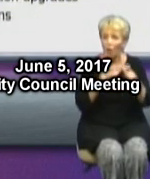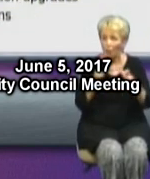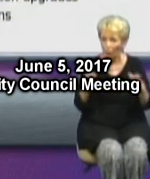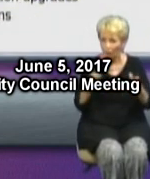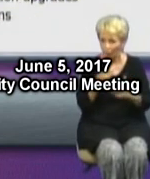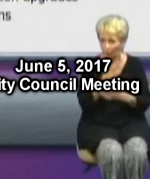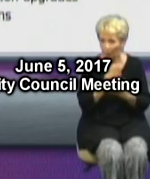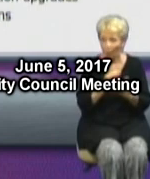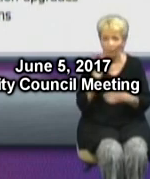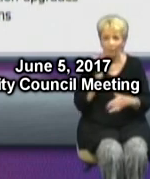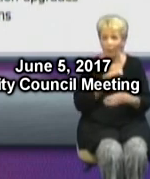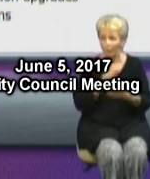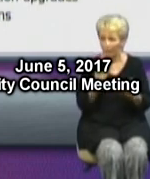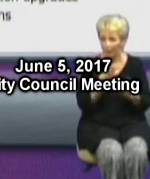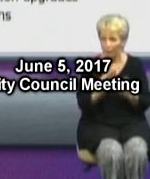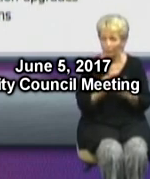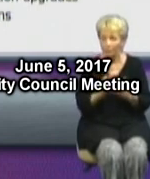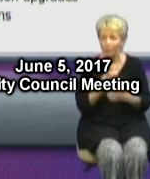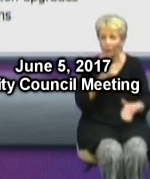part of our budget,